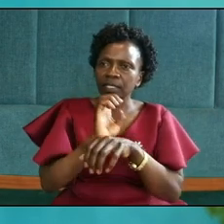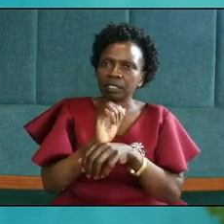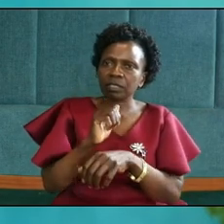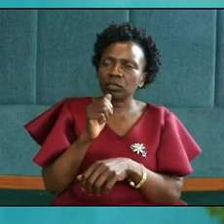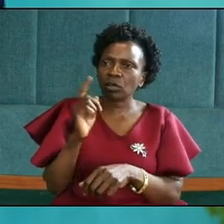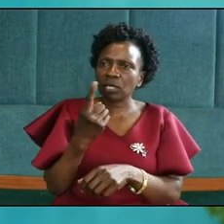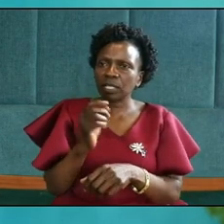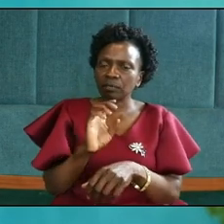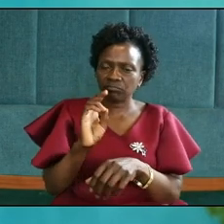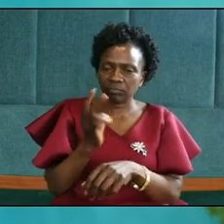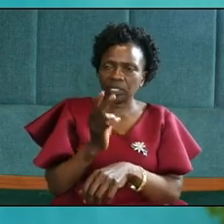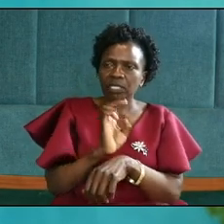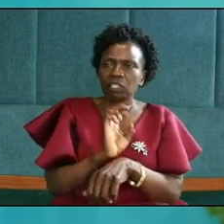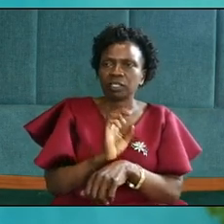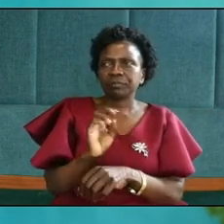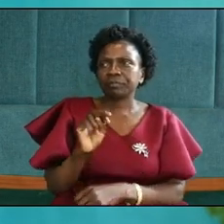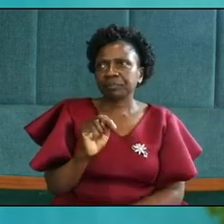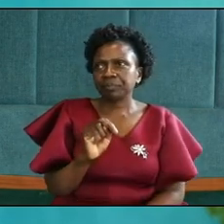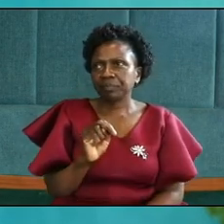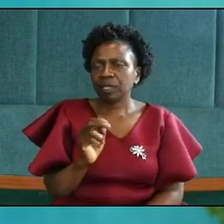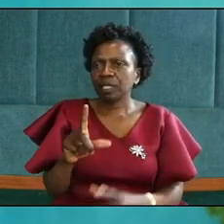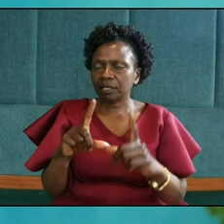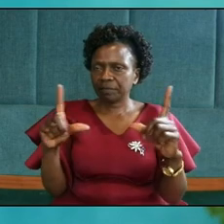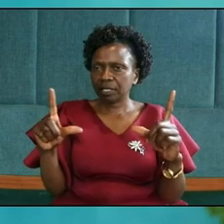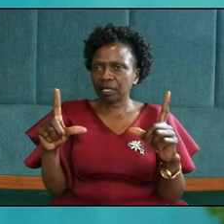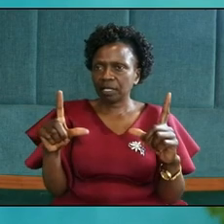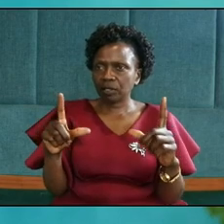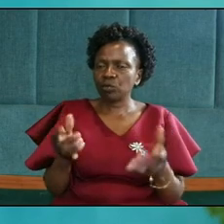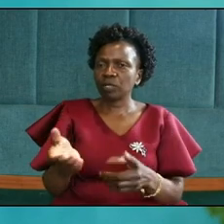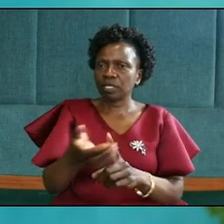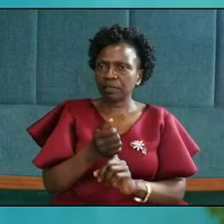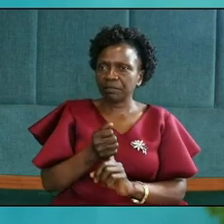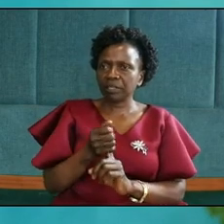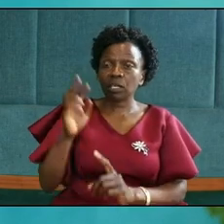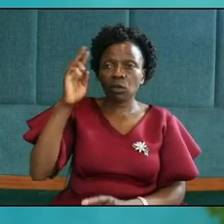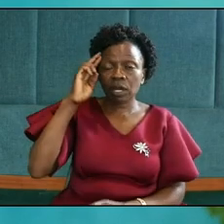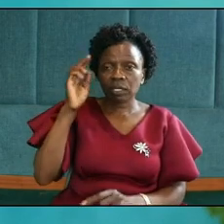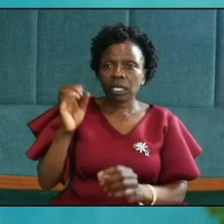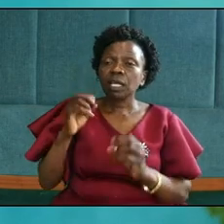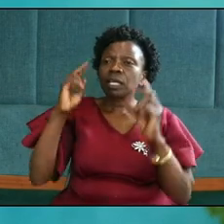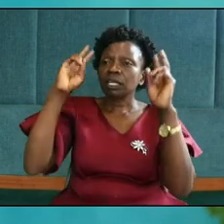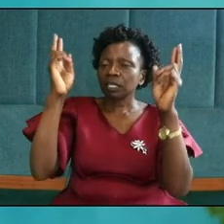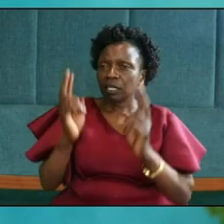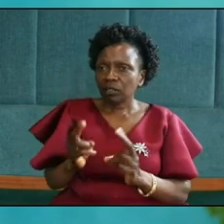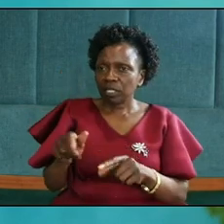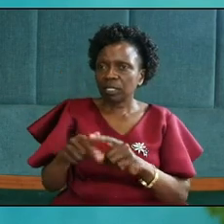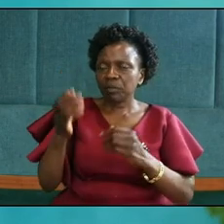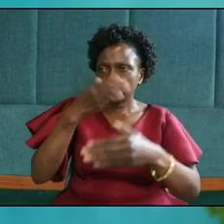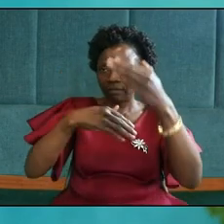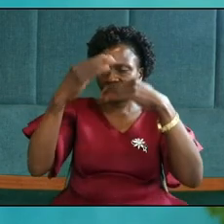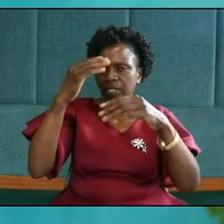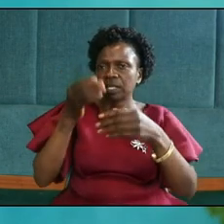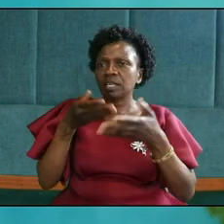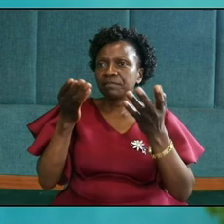doing trainings. And the certificate that you receive is recognized internationally. And there is a university that